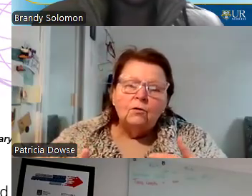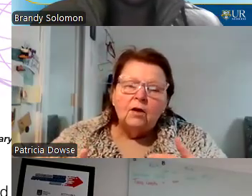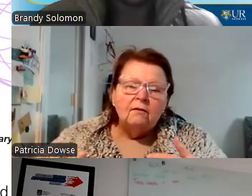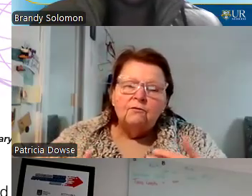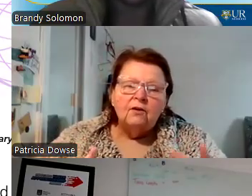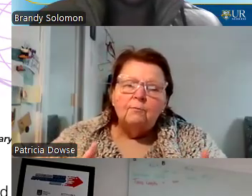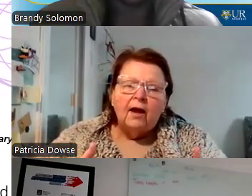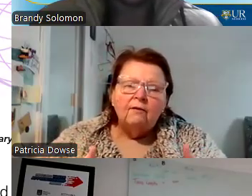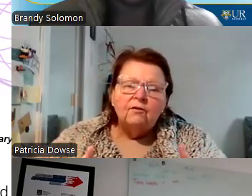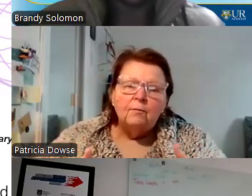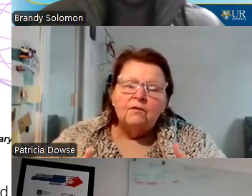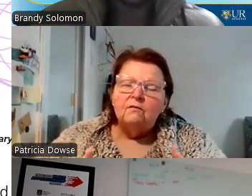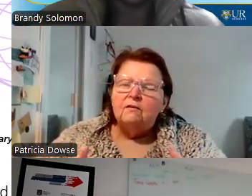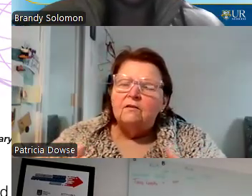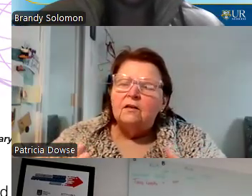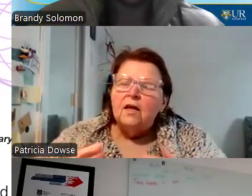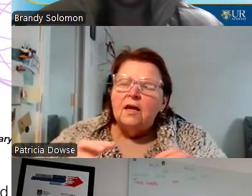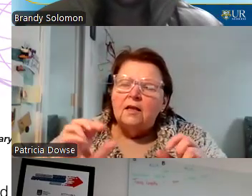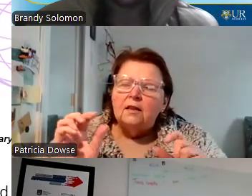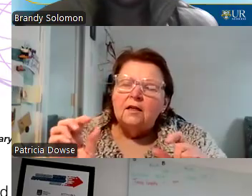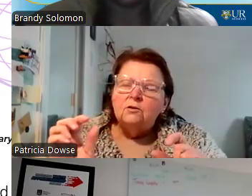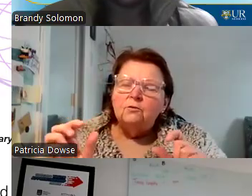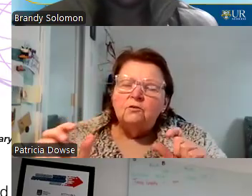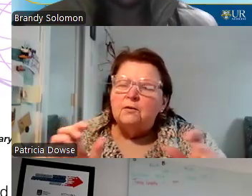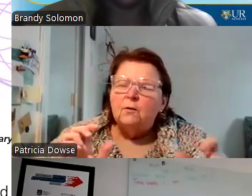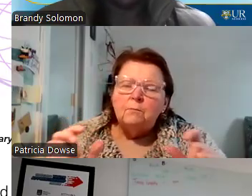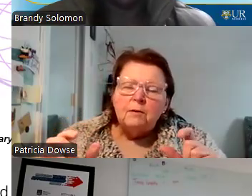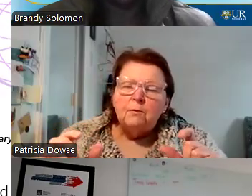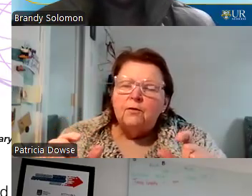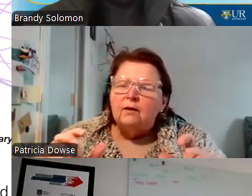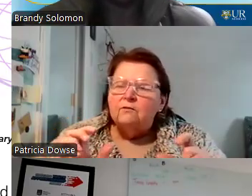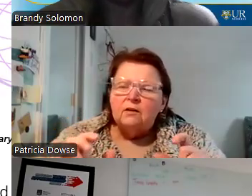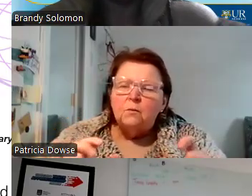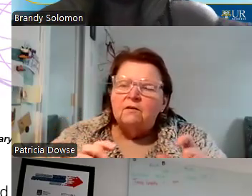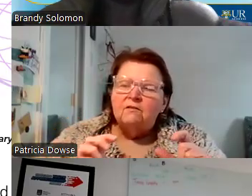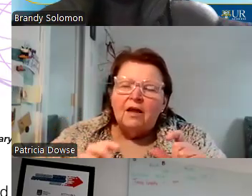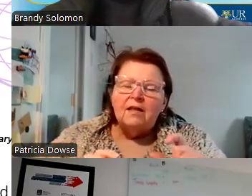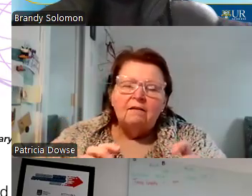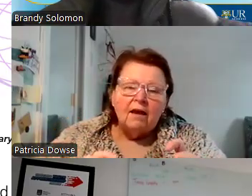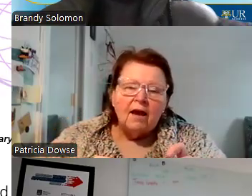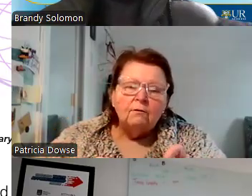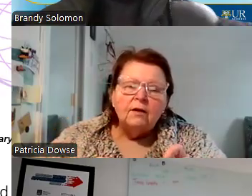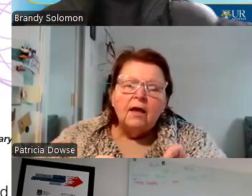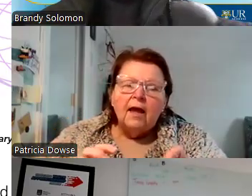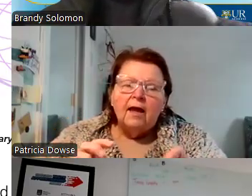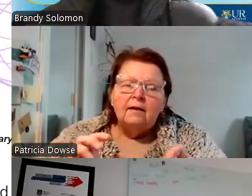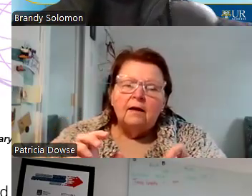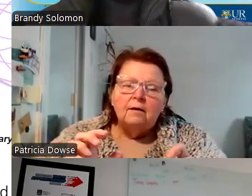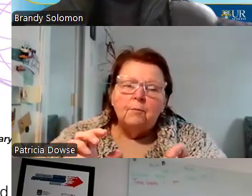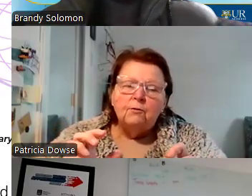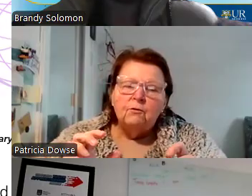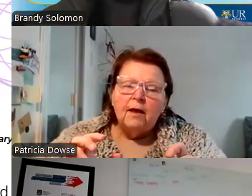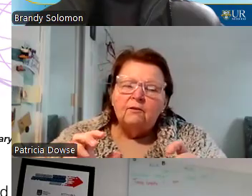at different times have some of these things in little doses, but there are people that are dealing with this day in and day out.